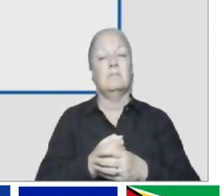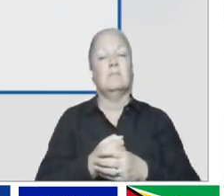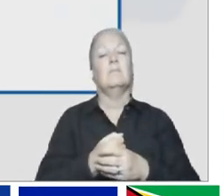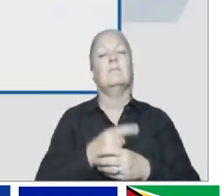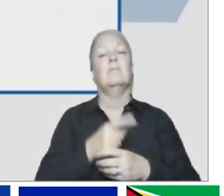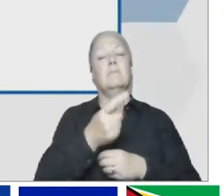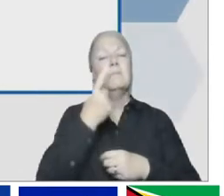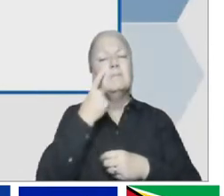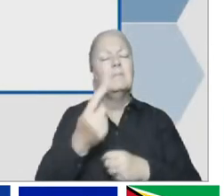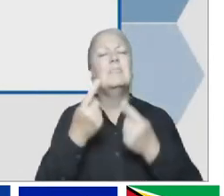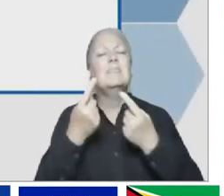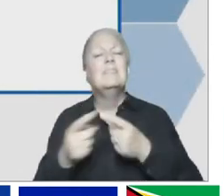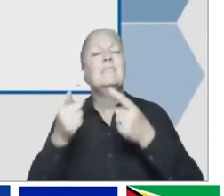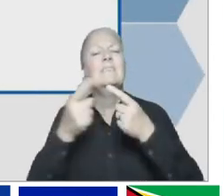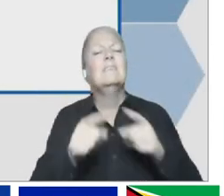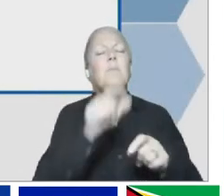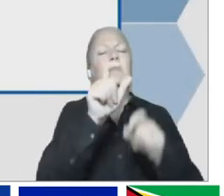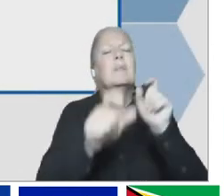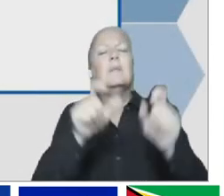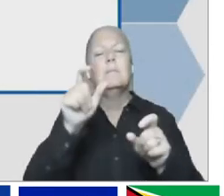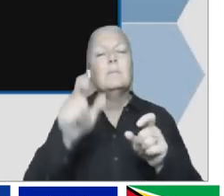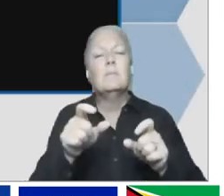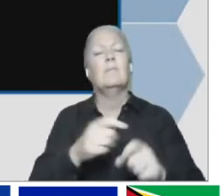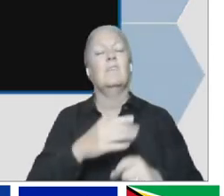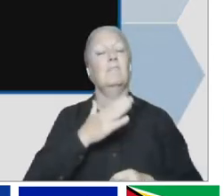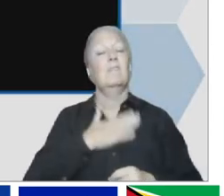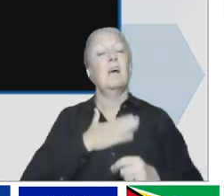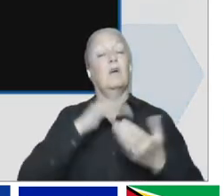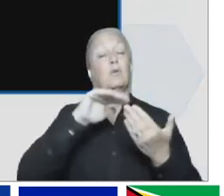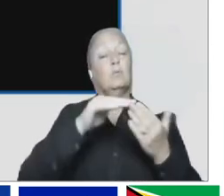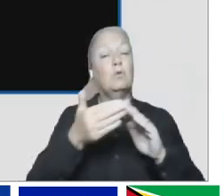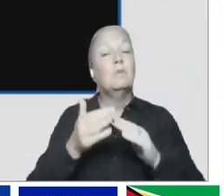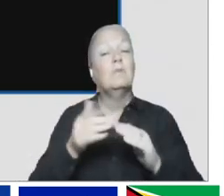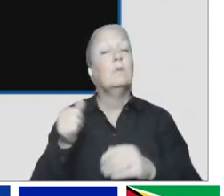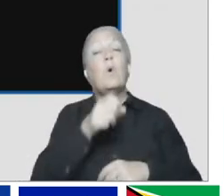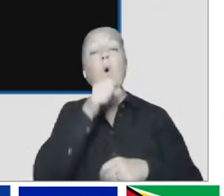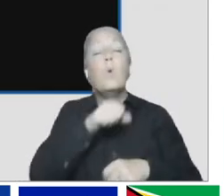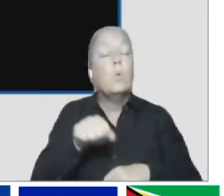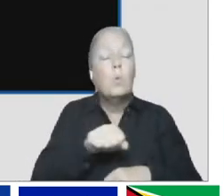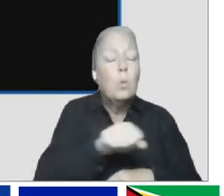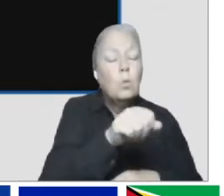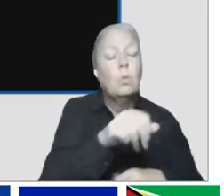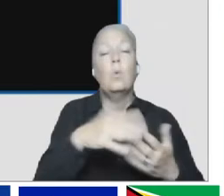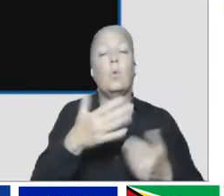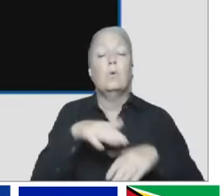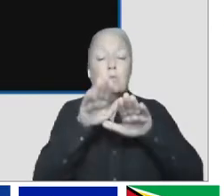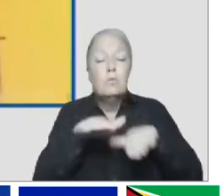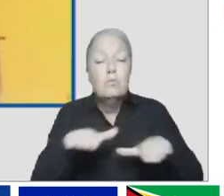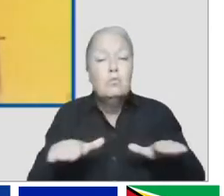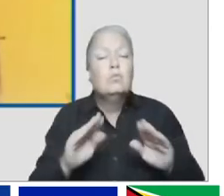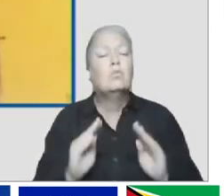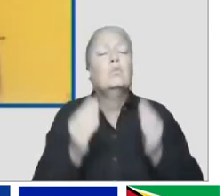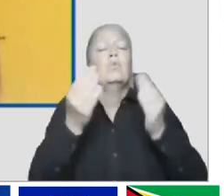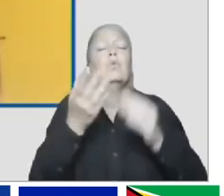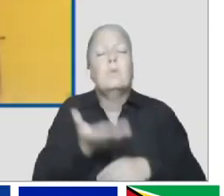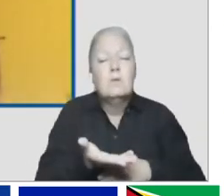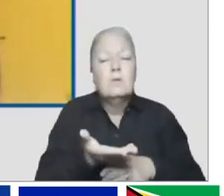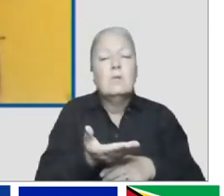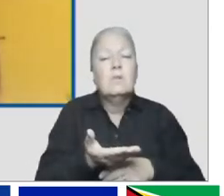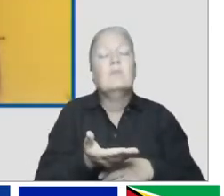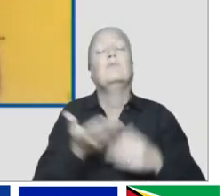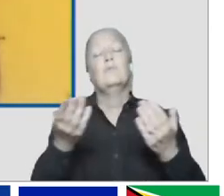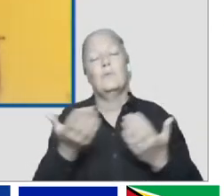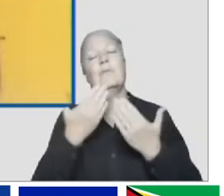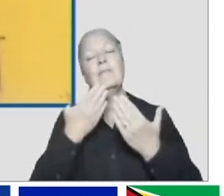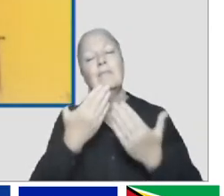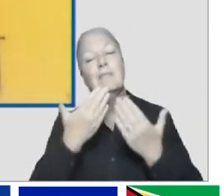our society, the elderly, children, and many others. Well, thank you very much, and I am very pleased to